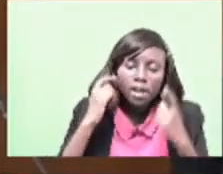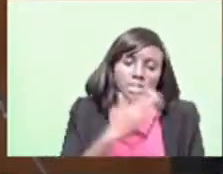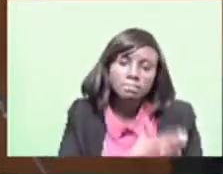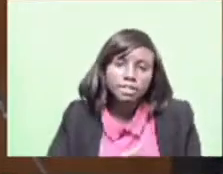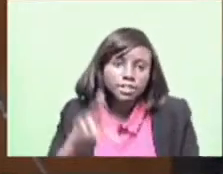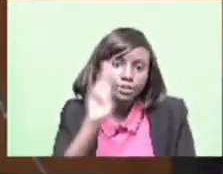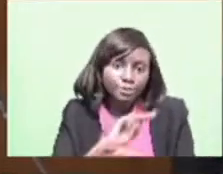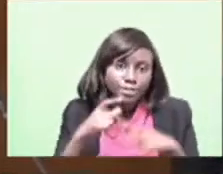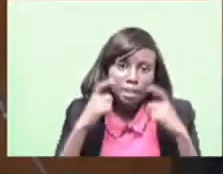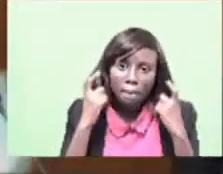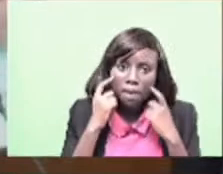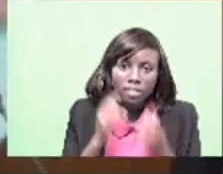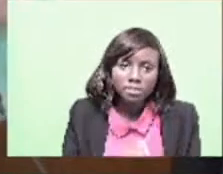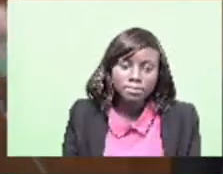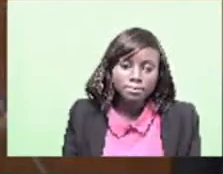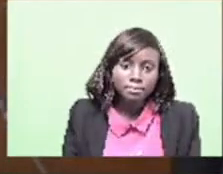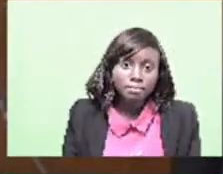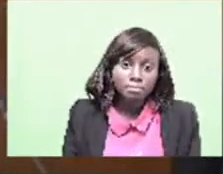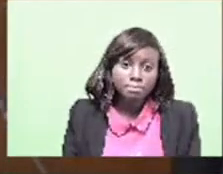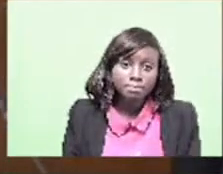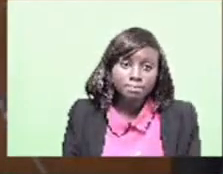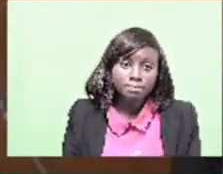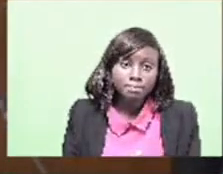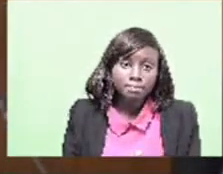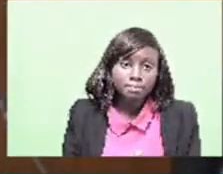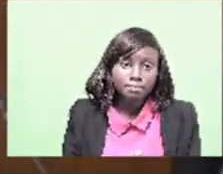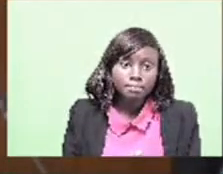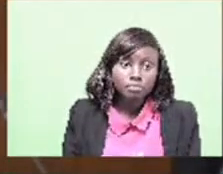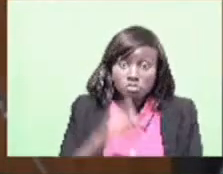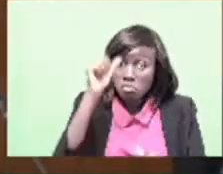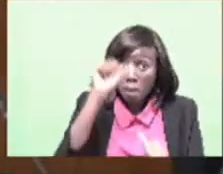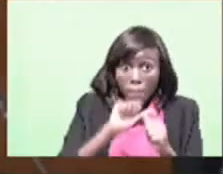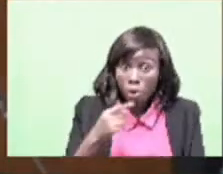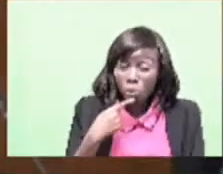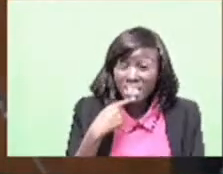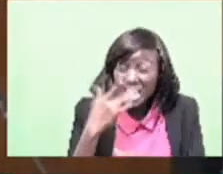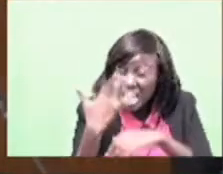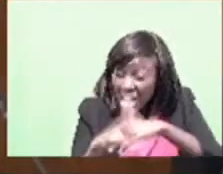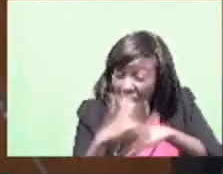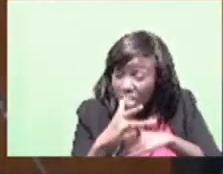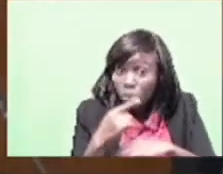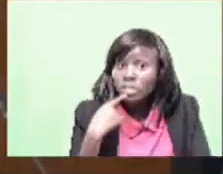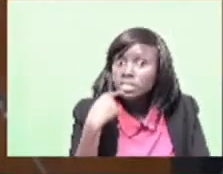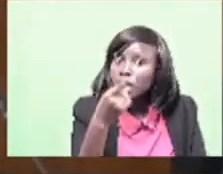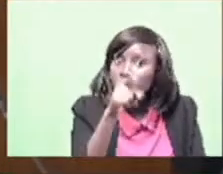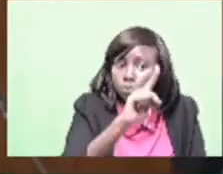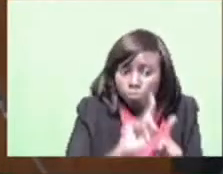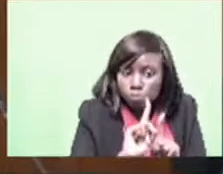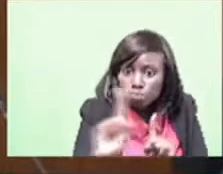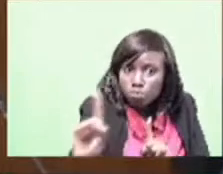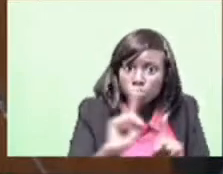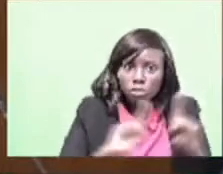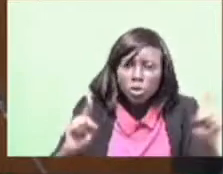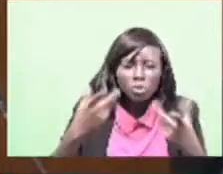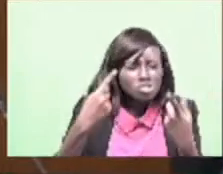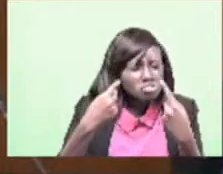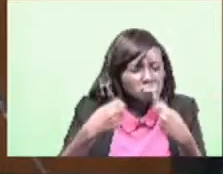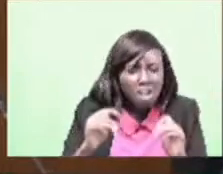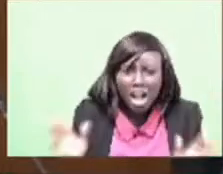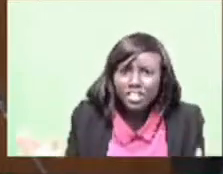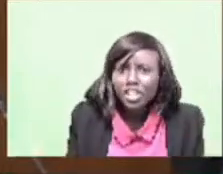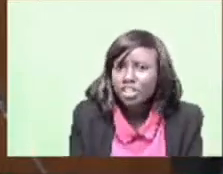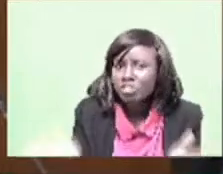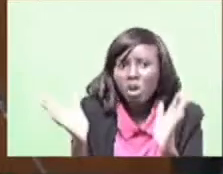all times, very early o'clock, to spread out, have the social distance. We have gone the route of persuasion. We have tried